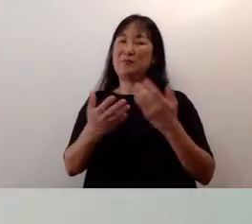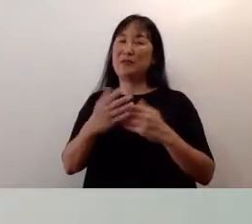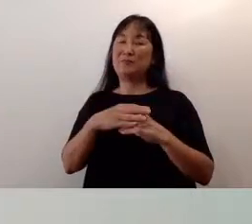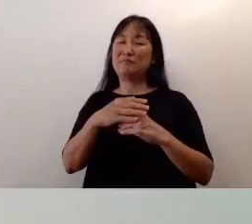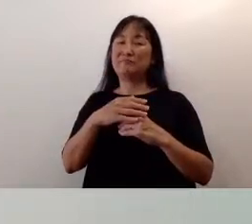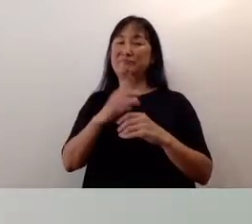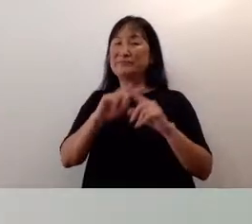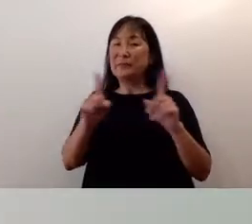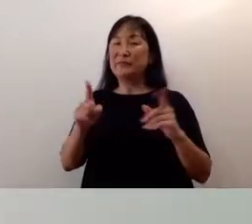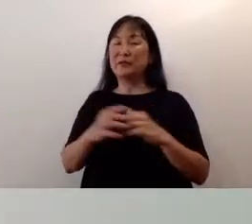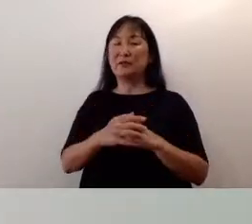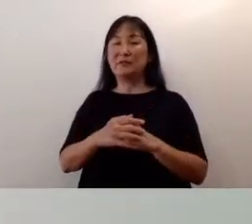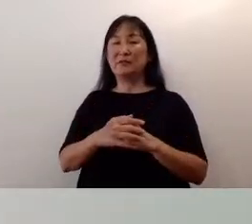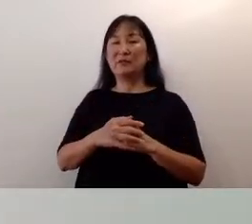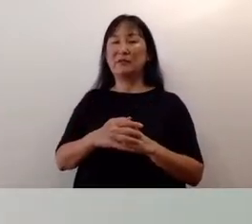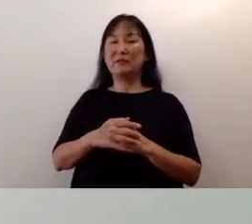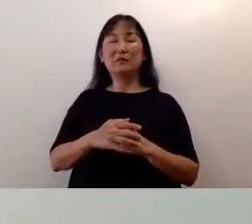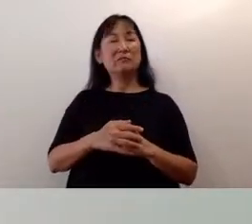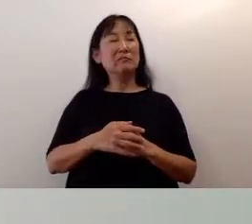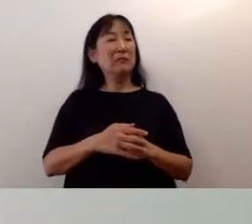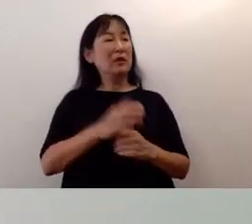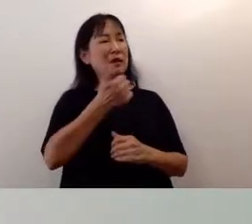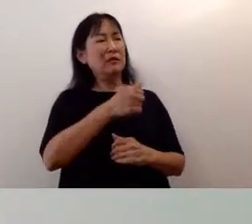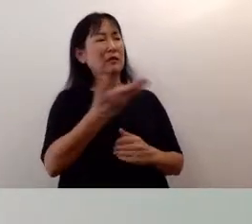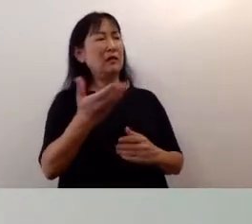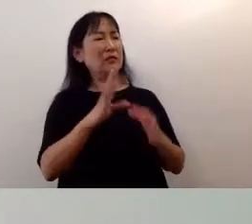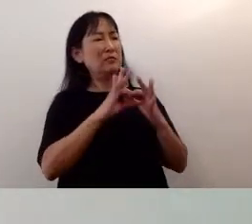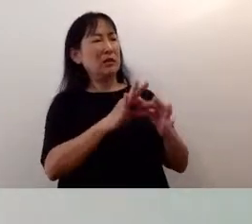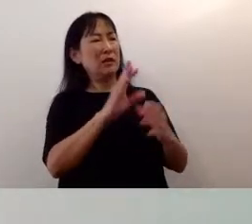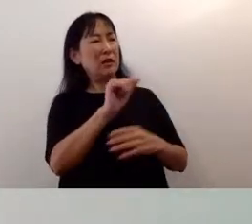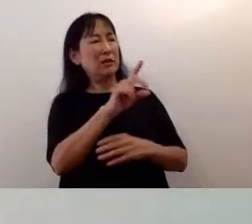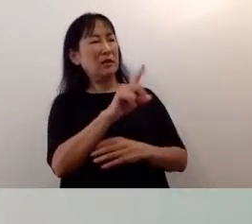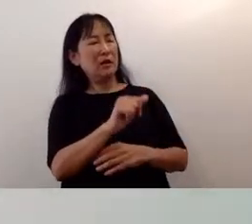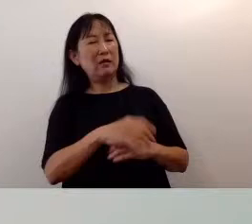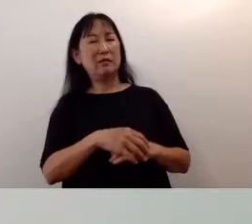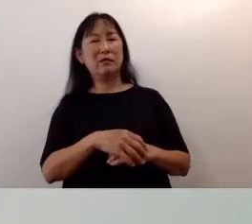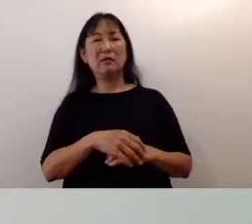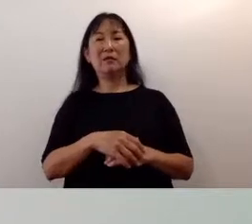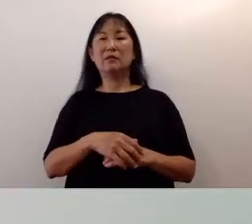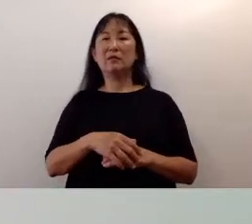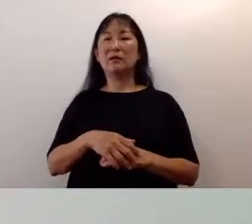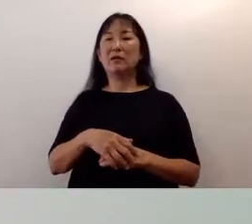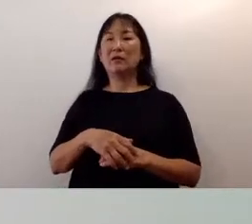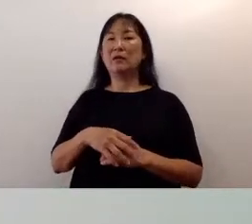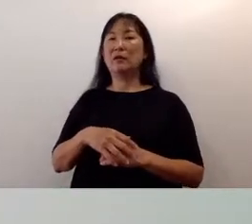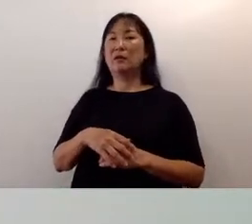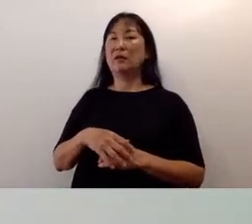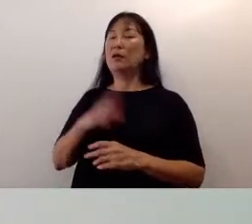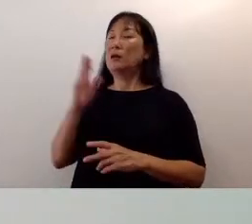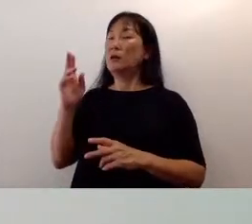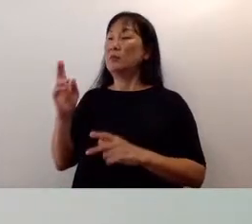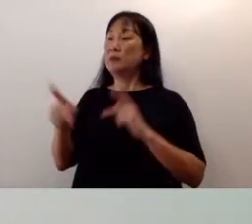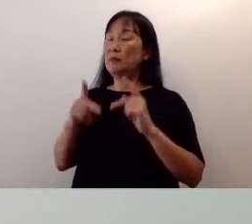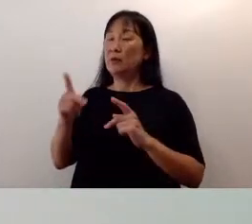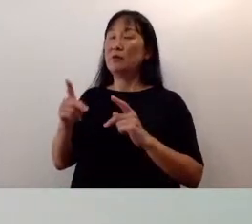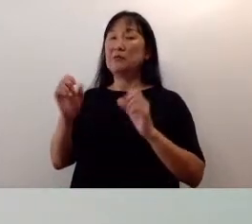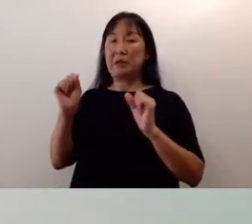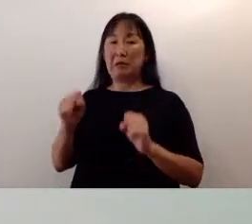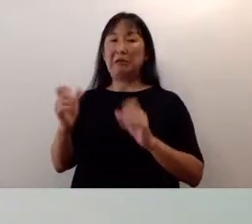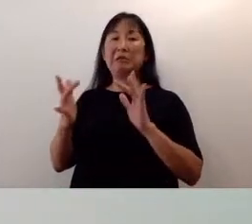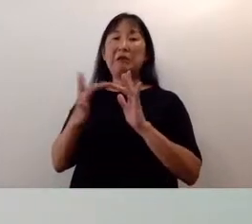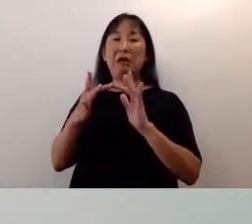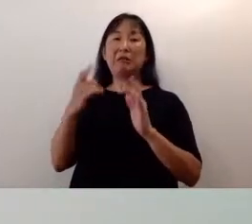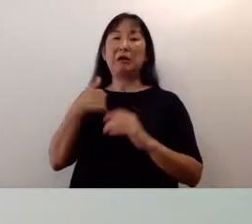Andy. Is there anything else related to ADA? Well, I think, you know, folks are always welcome to contact us for